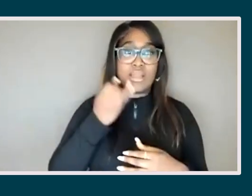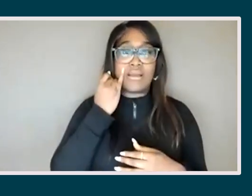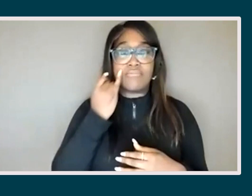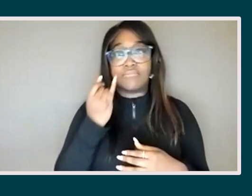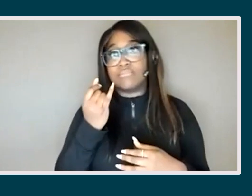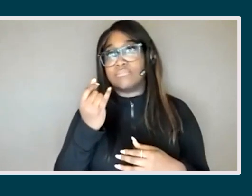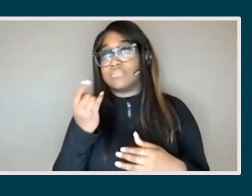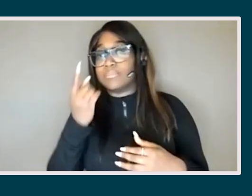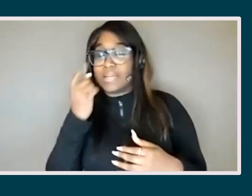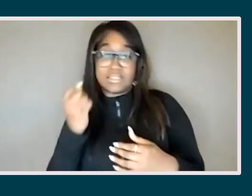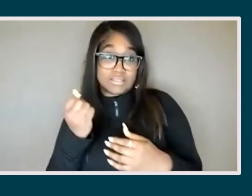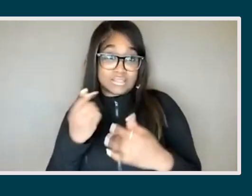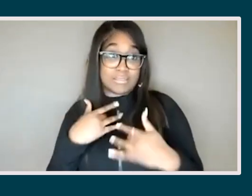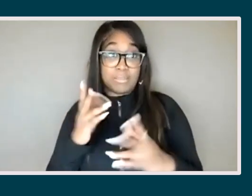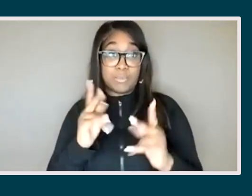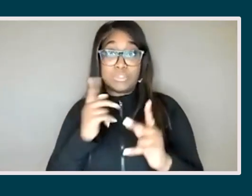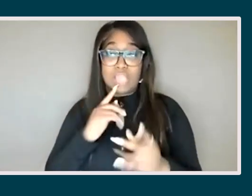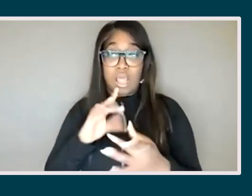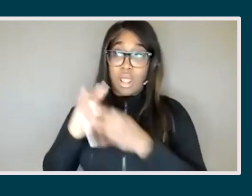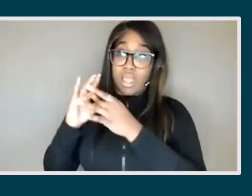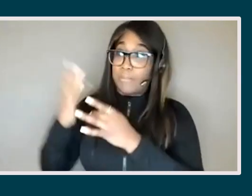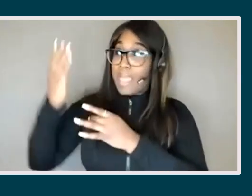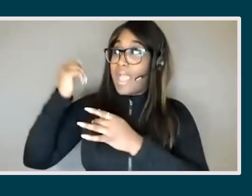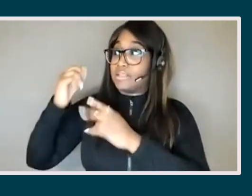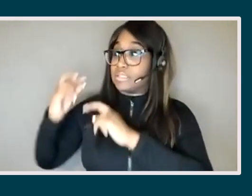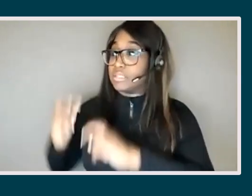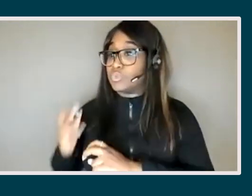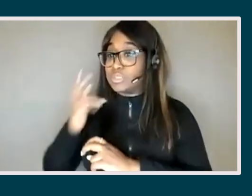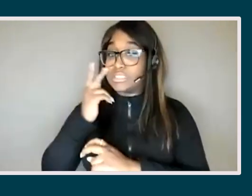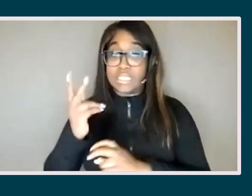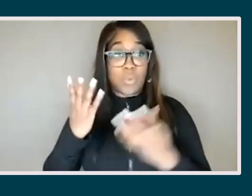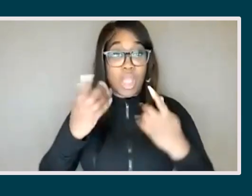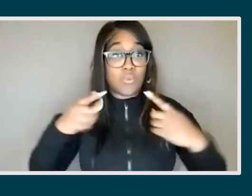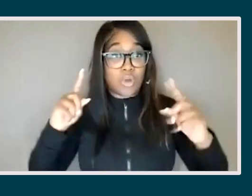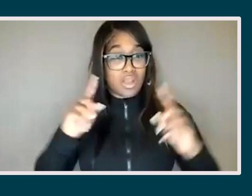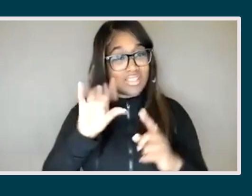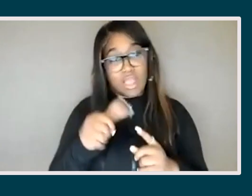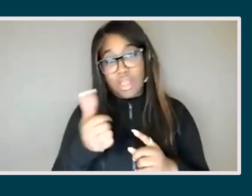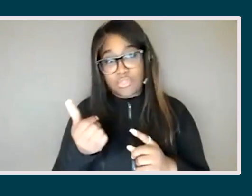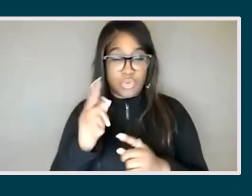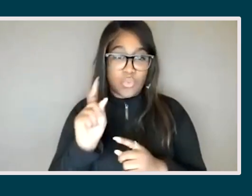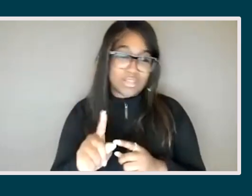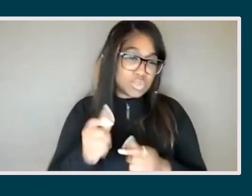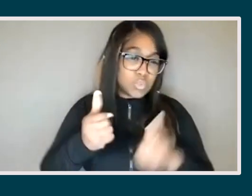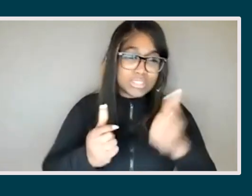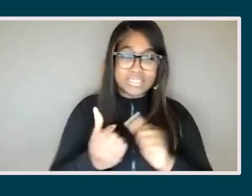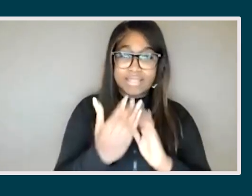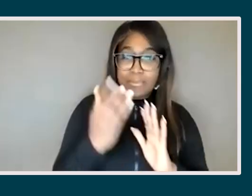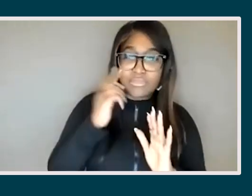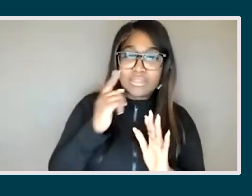will say, look to the past to see what's worked. And that's kind of another question that I have. What tactics do you think